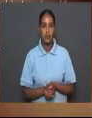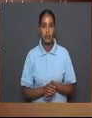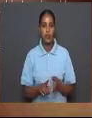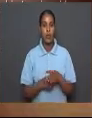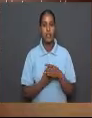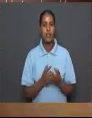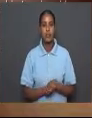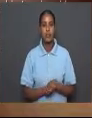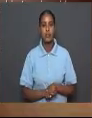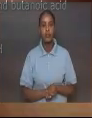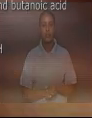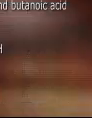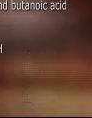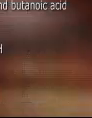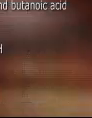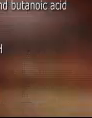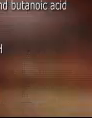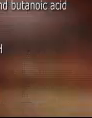Begin.